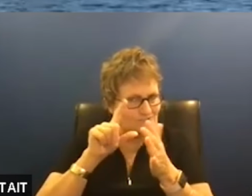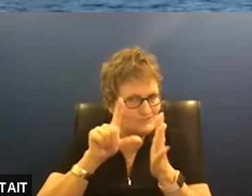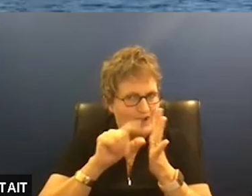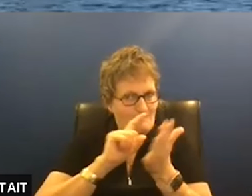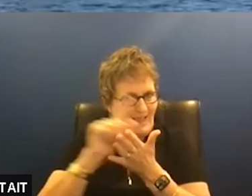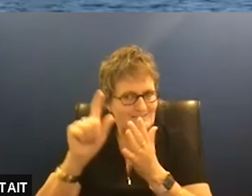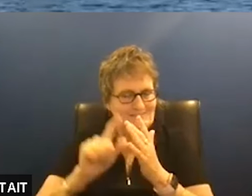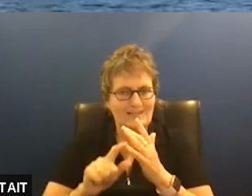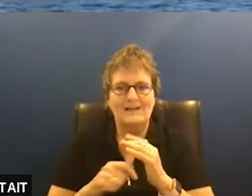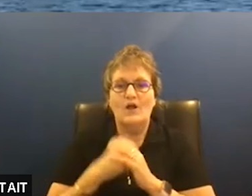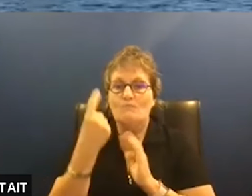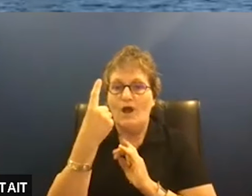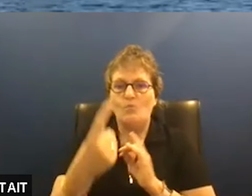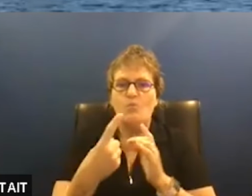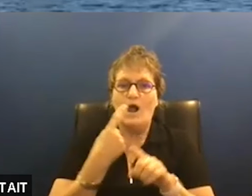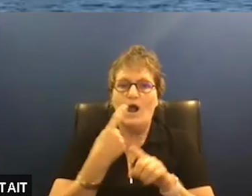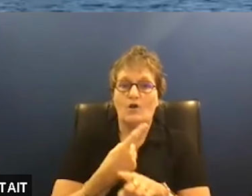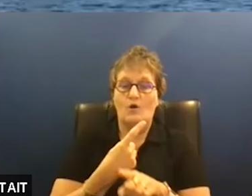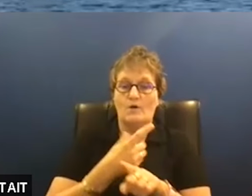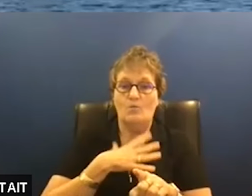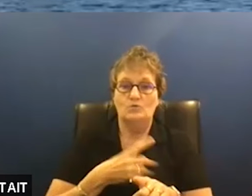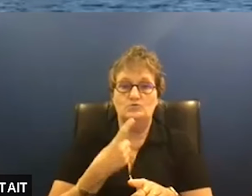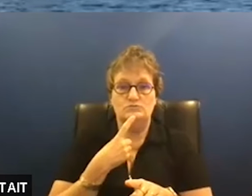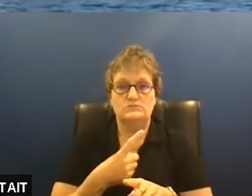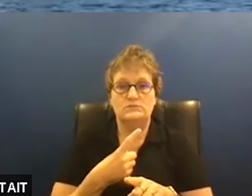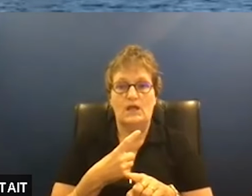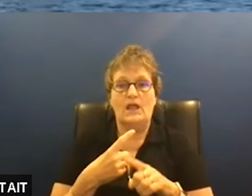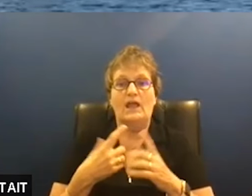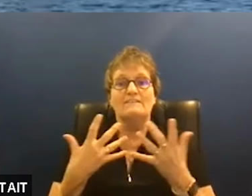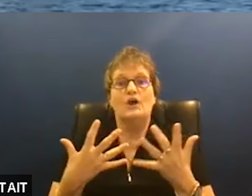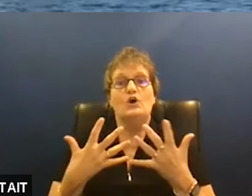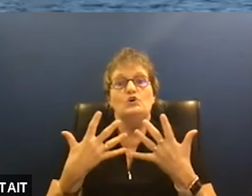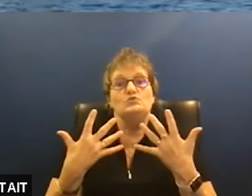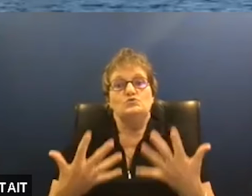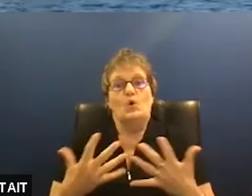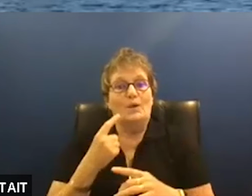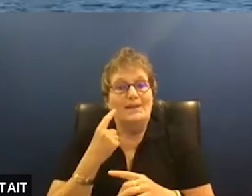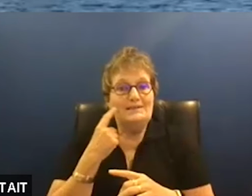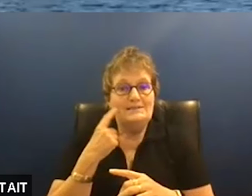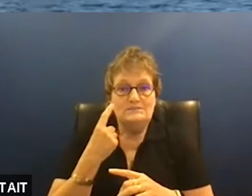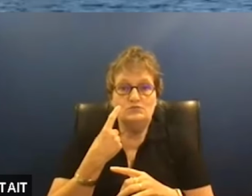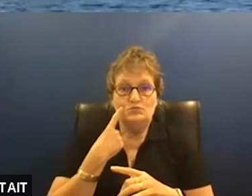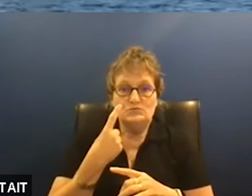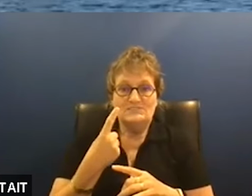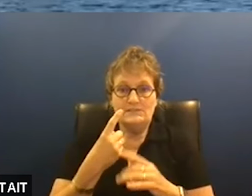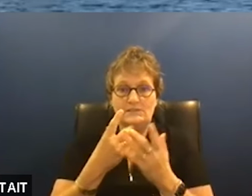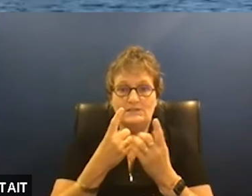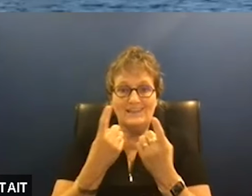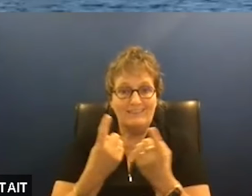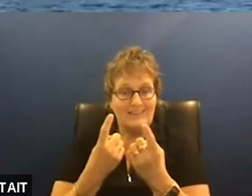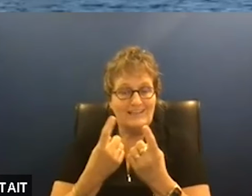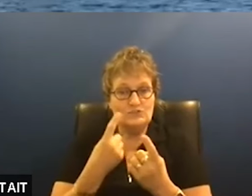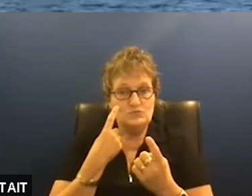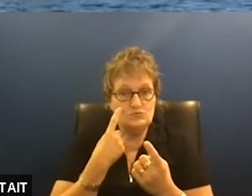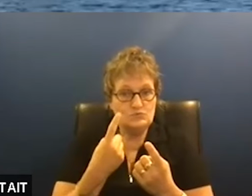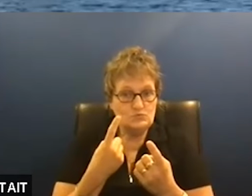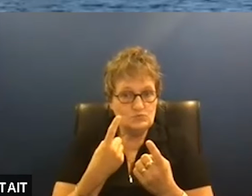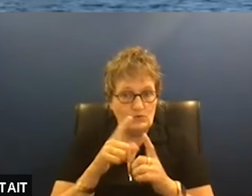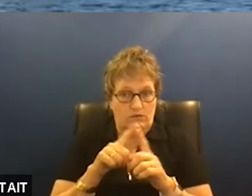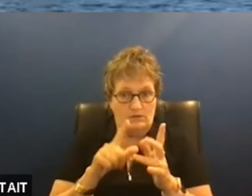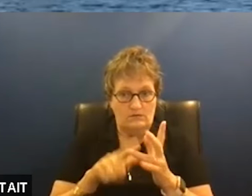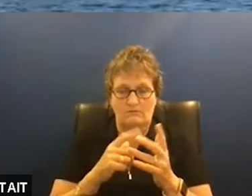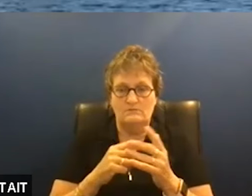one comment I do want to make, though, is it's so easy to see how the things you're doing, kind of the same as when we do